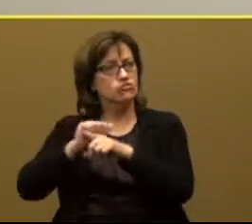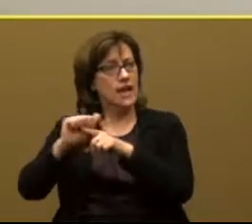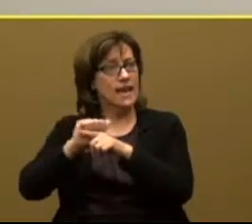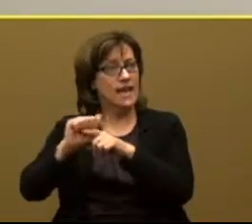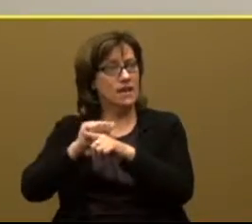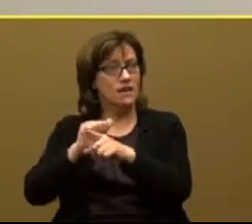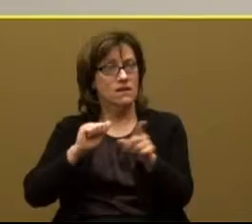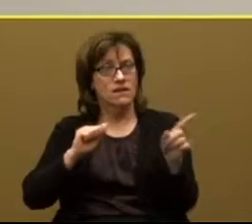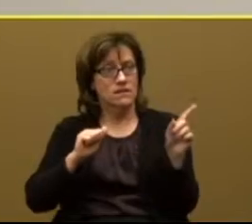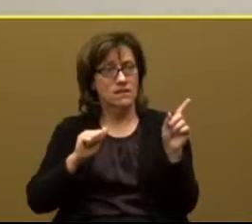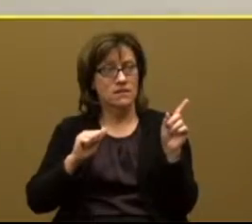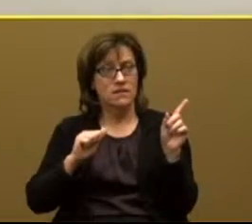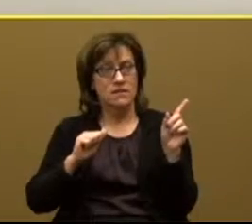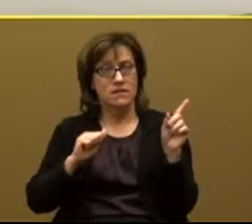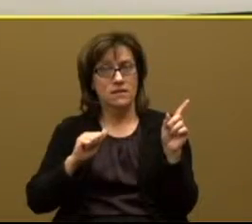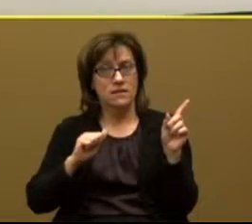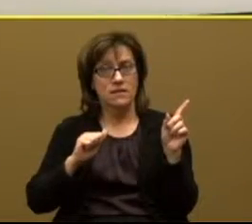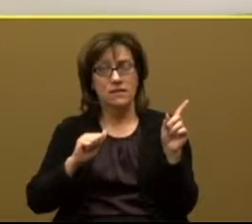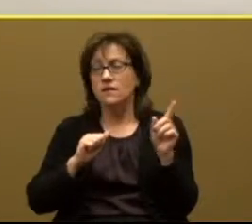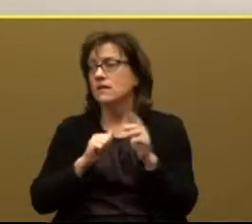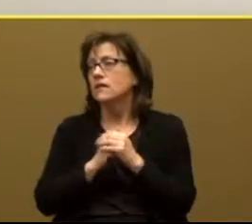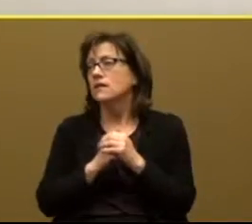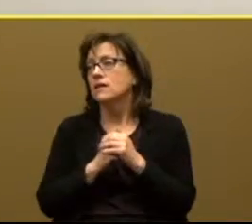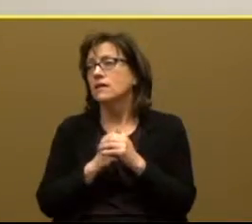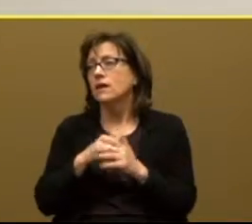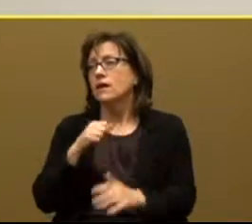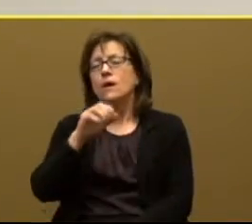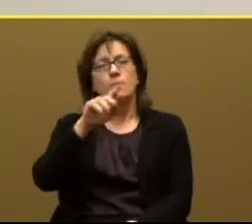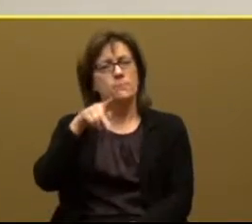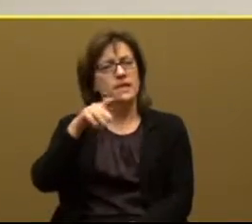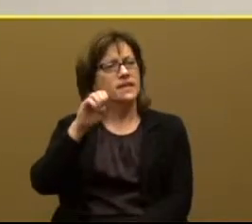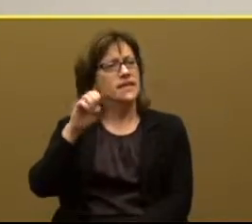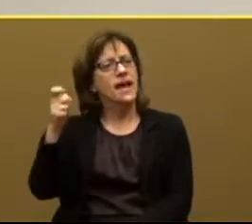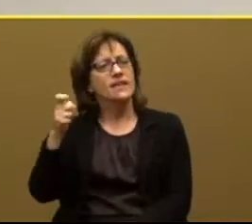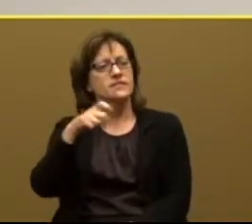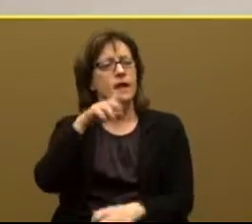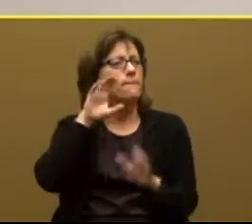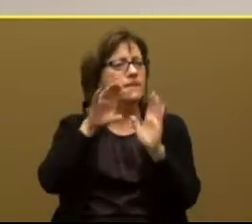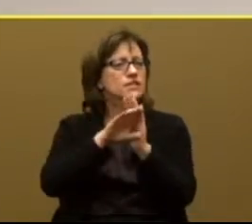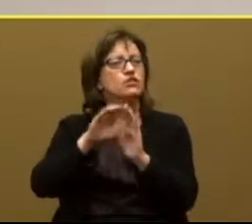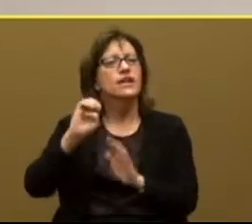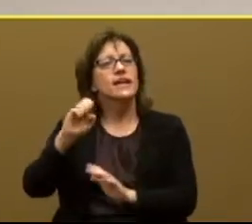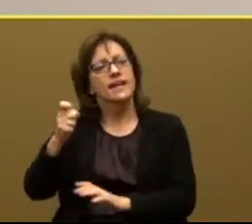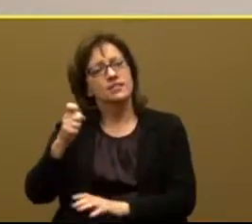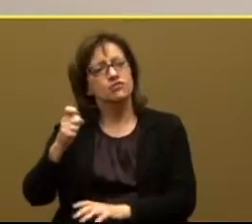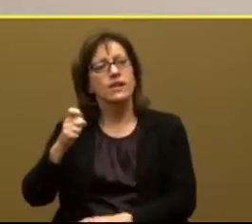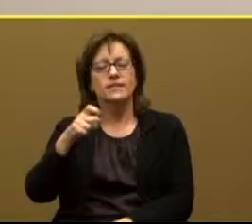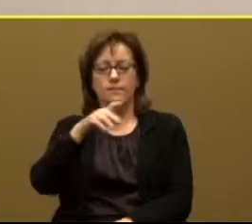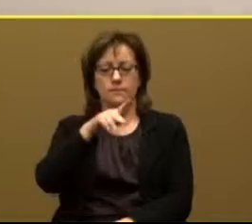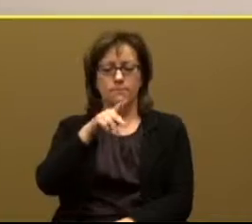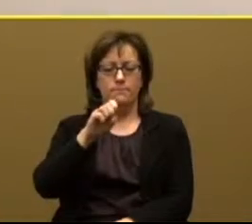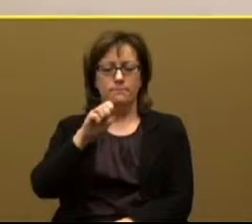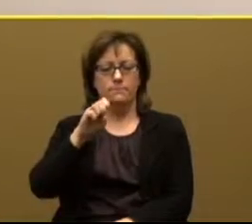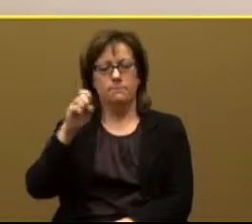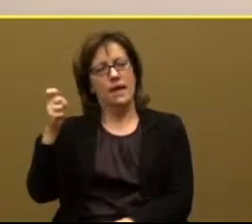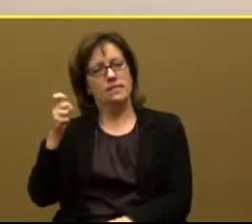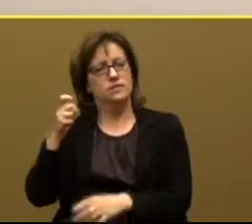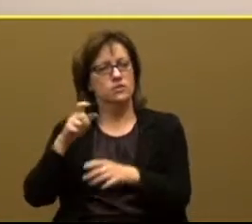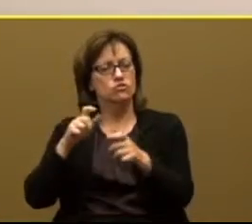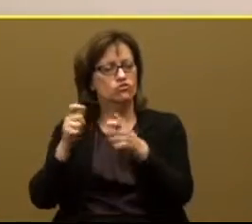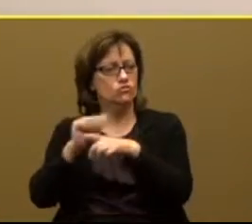okay, this is the point, right? There's like one person in this room who's actually been to formal PECS training. But how many